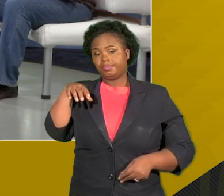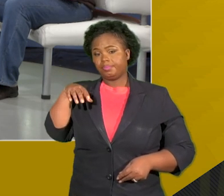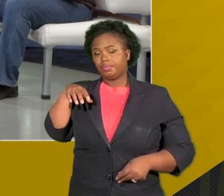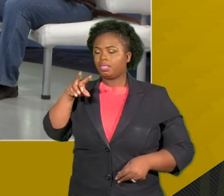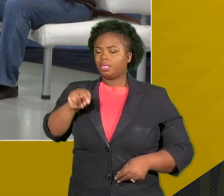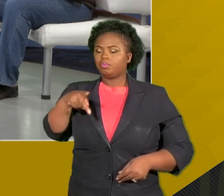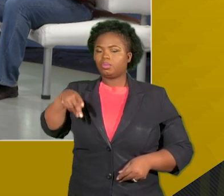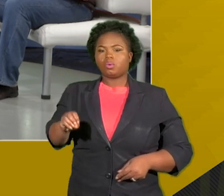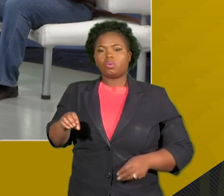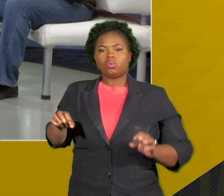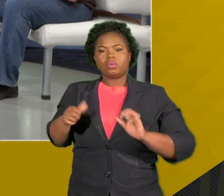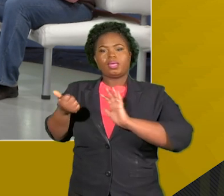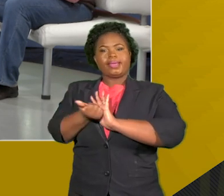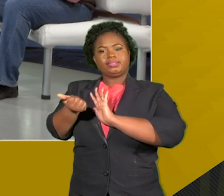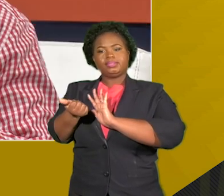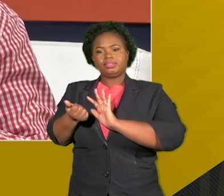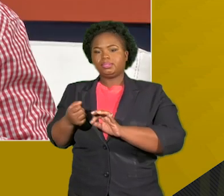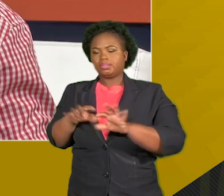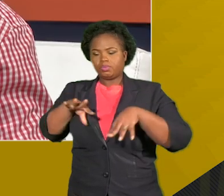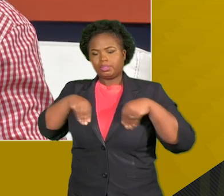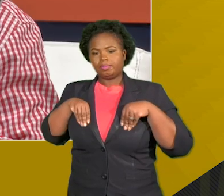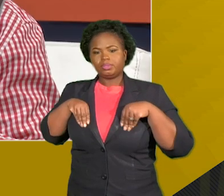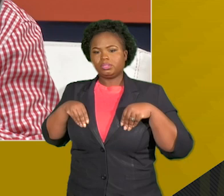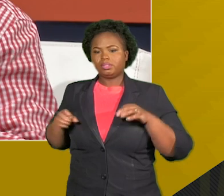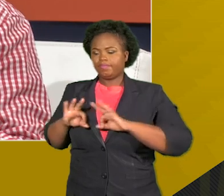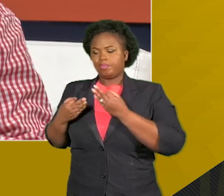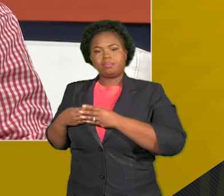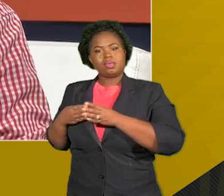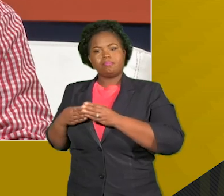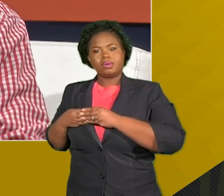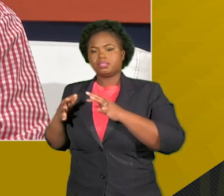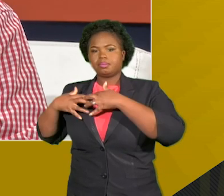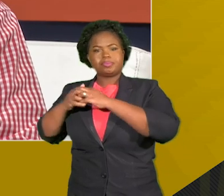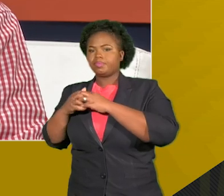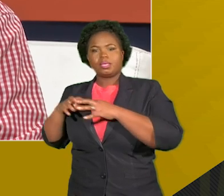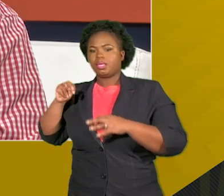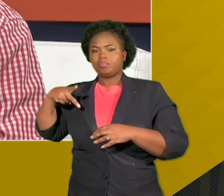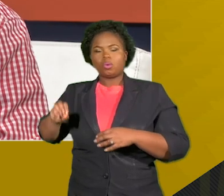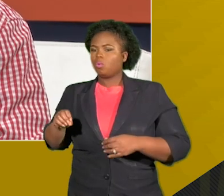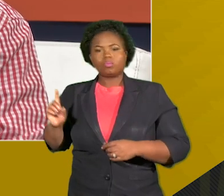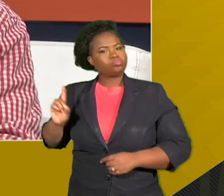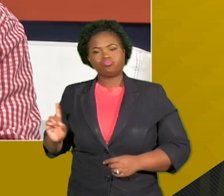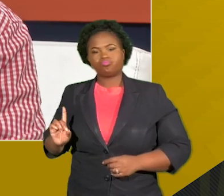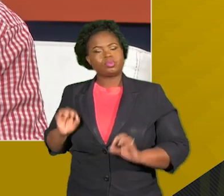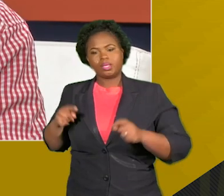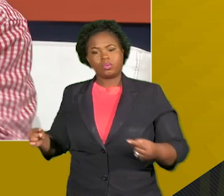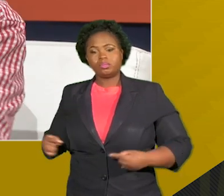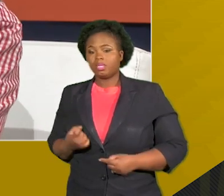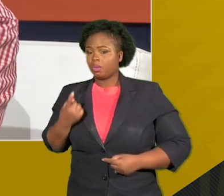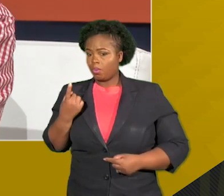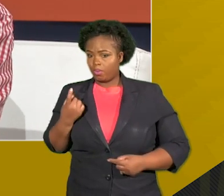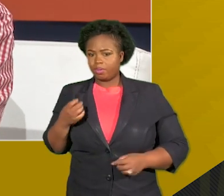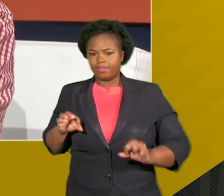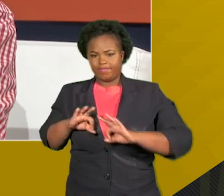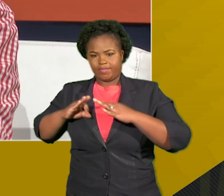act ayivuma ukuthi ningama family members, let's say the four of us, we cannot start an NPO. Oh yeah, we can start it